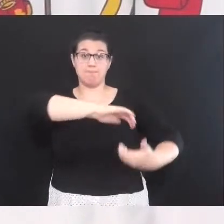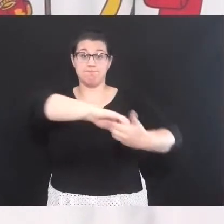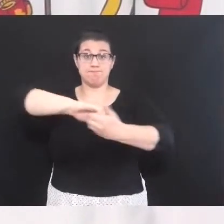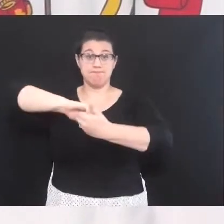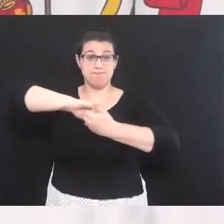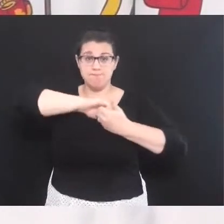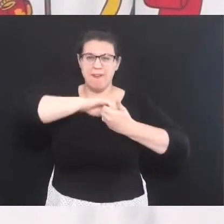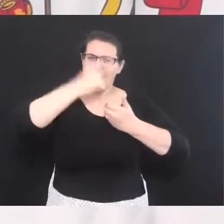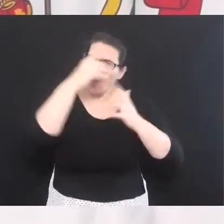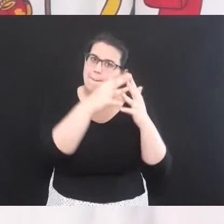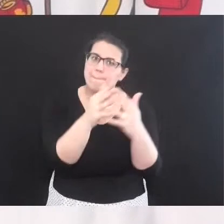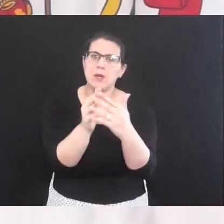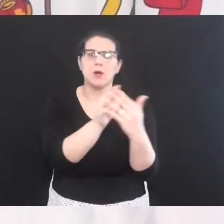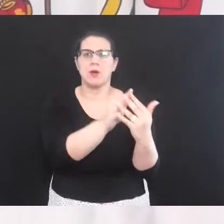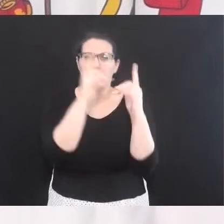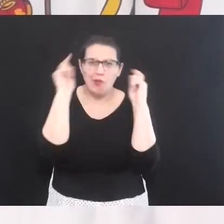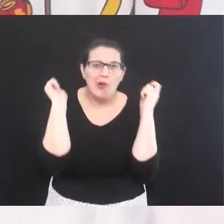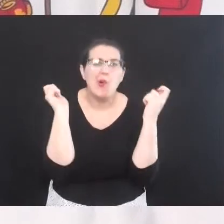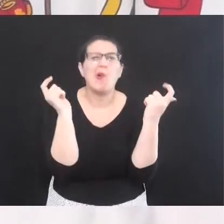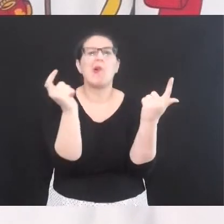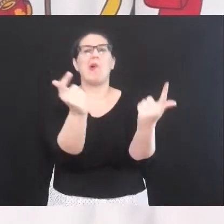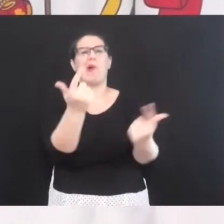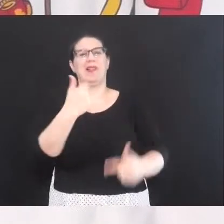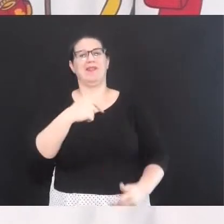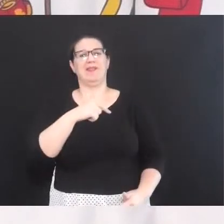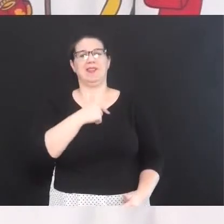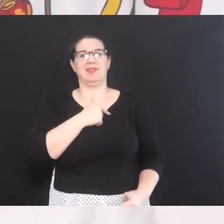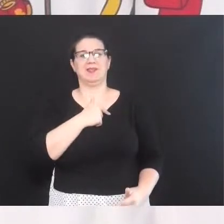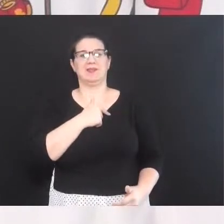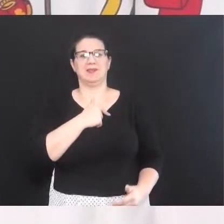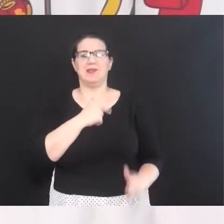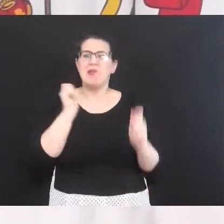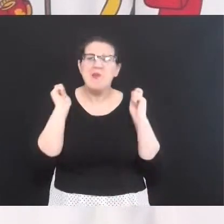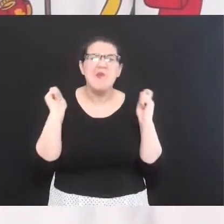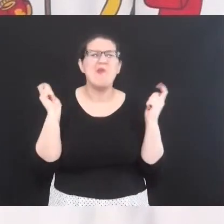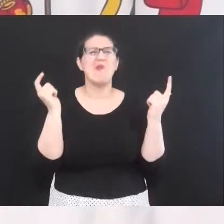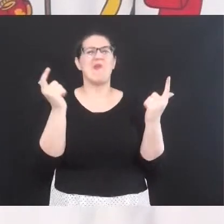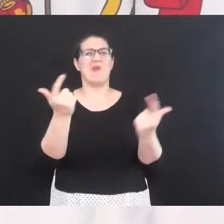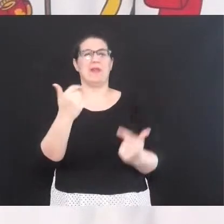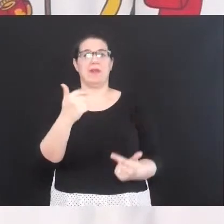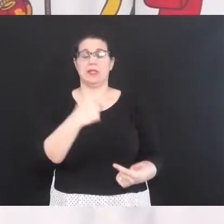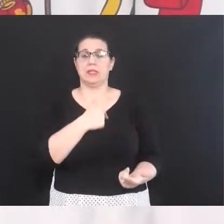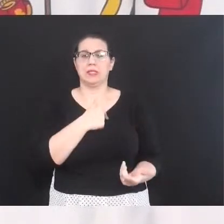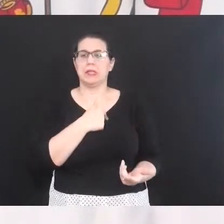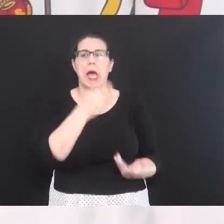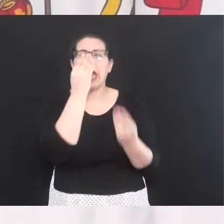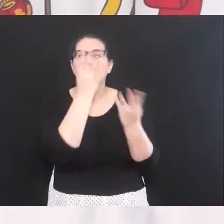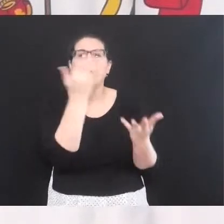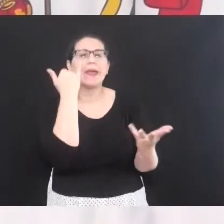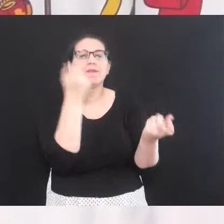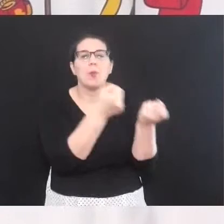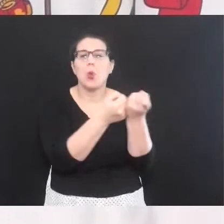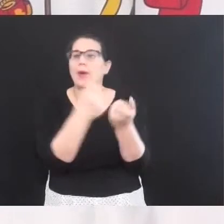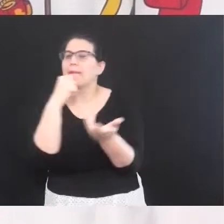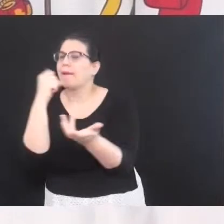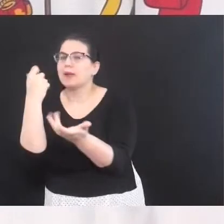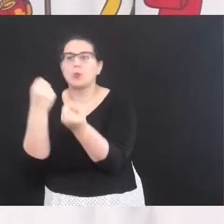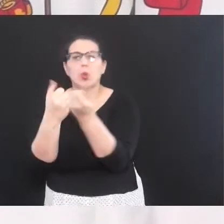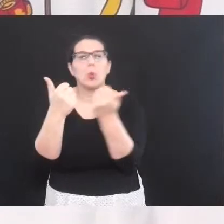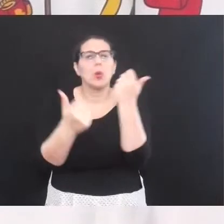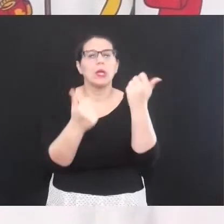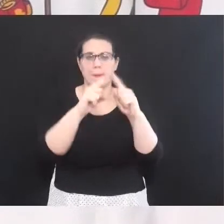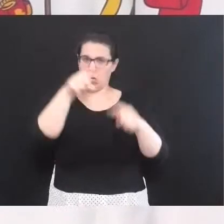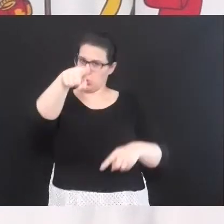American for all of us right now. Whether I believe in it or I don't believe in it, I got to do my